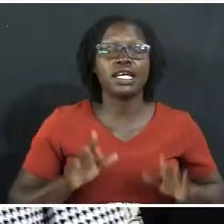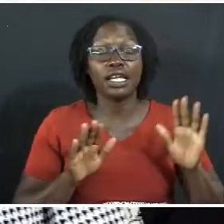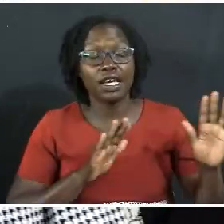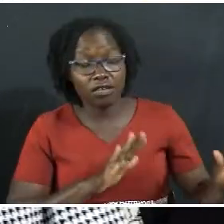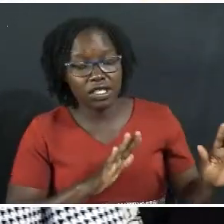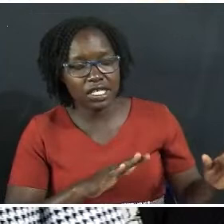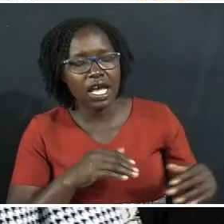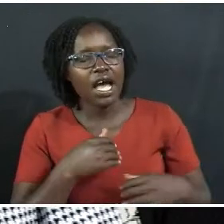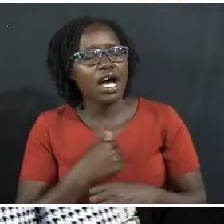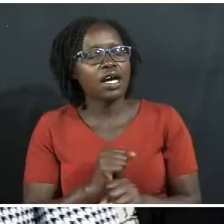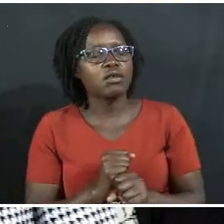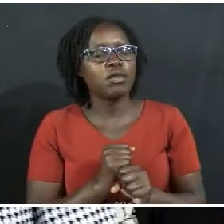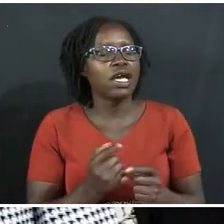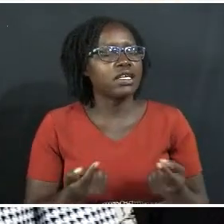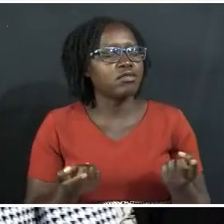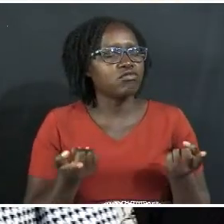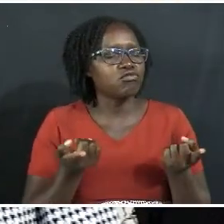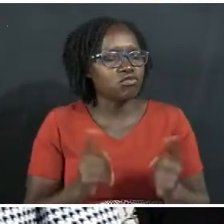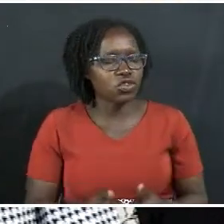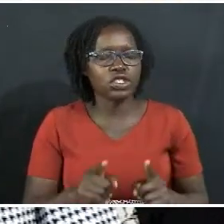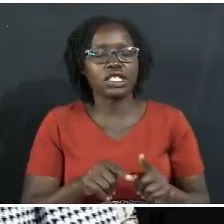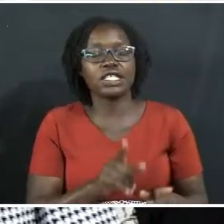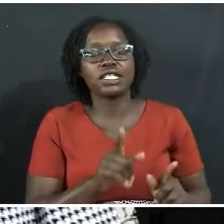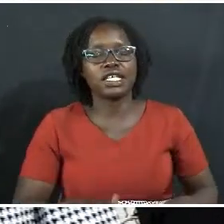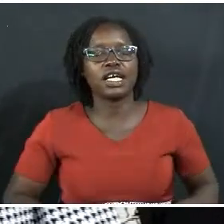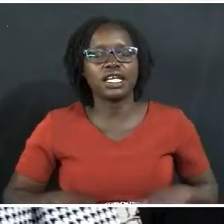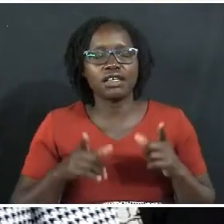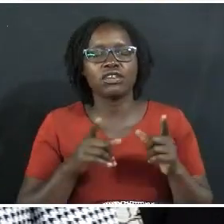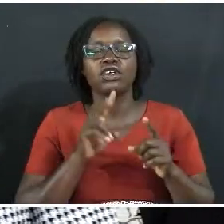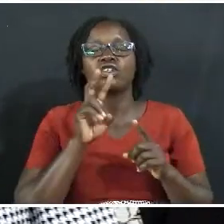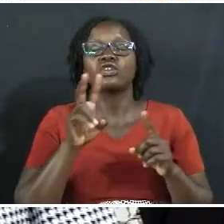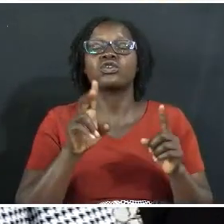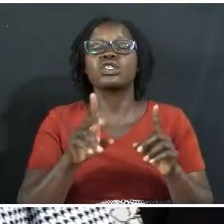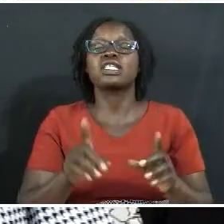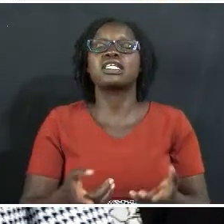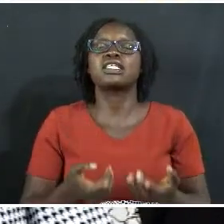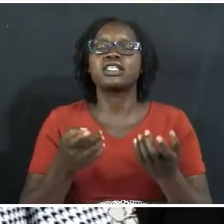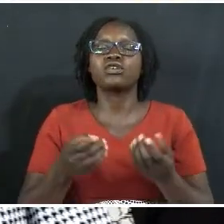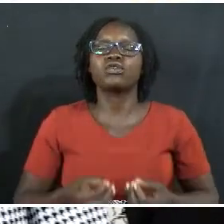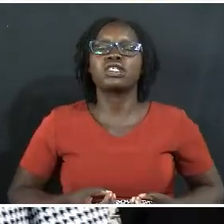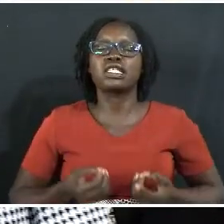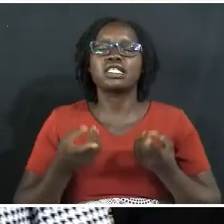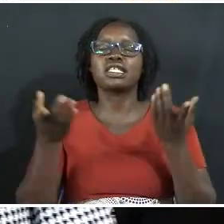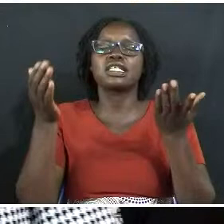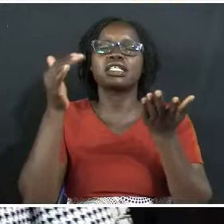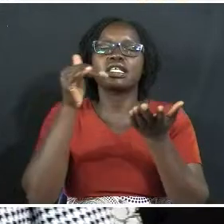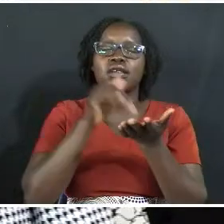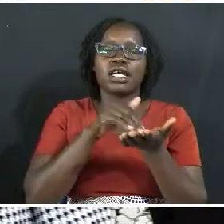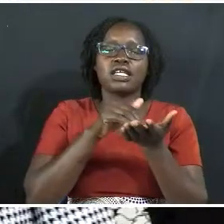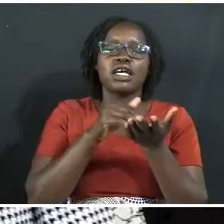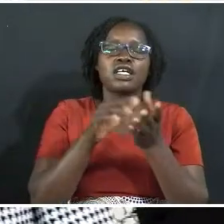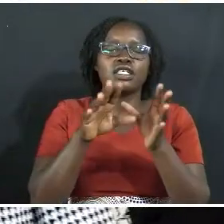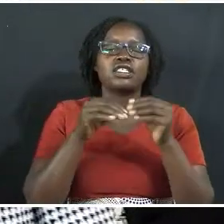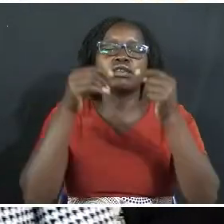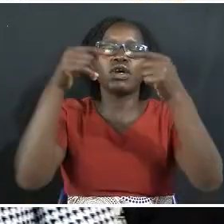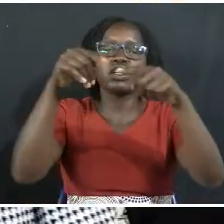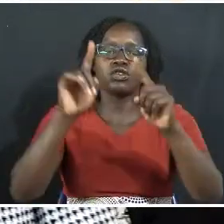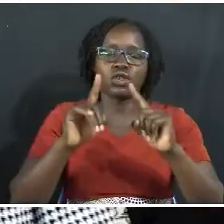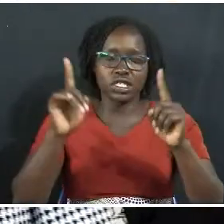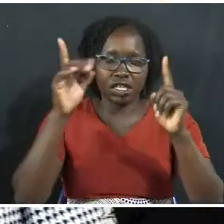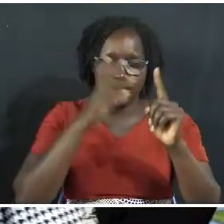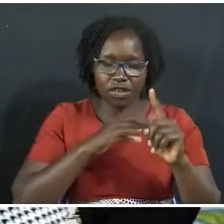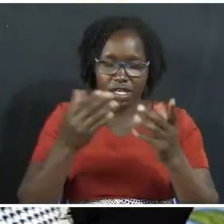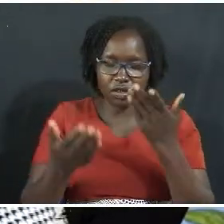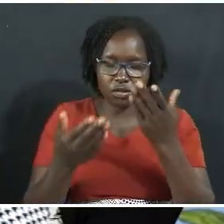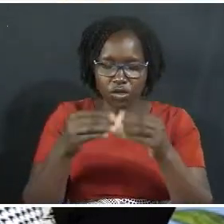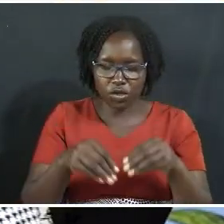causing conviction to happen in their hearts yes, Lord. To see the need to rededicate themselves. Yes, Lord. Receive them unto yourself yes. and may